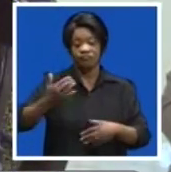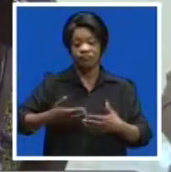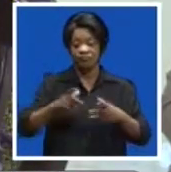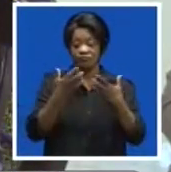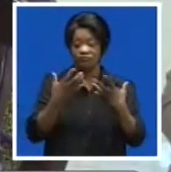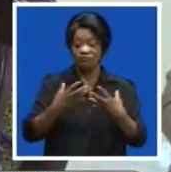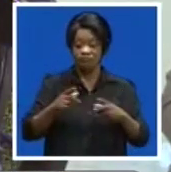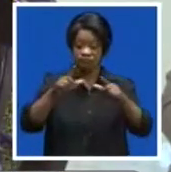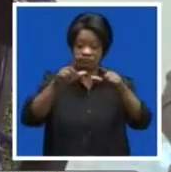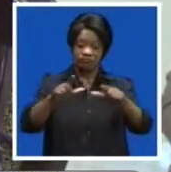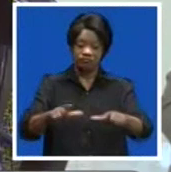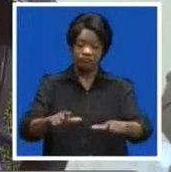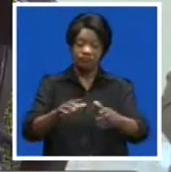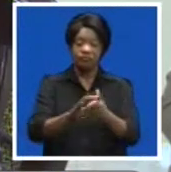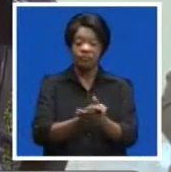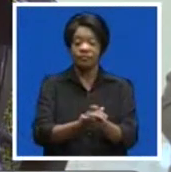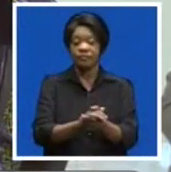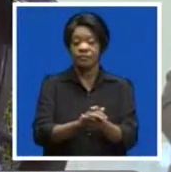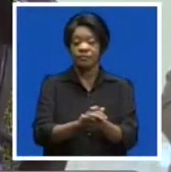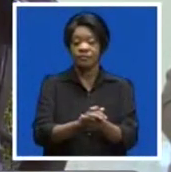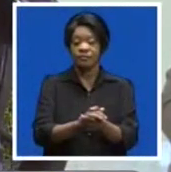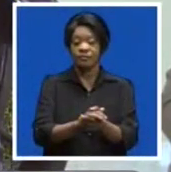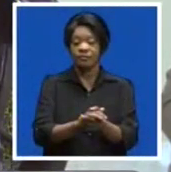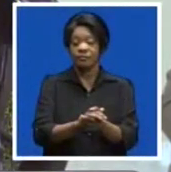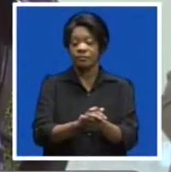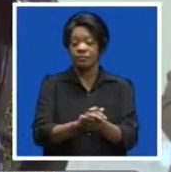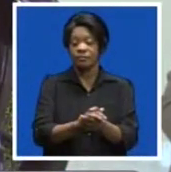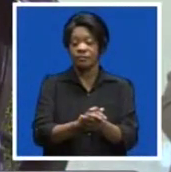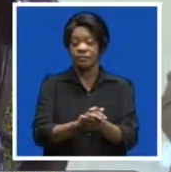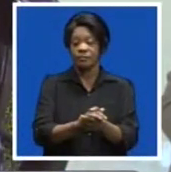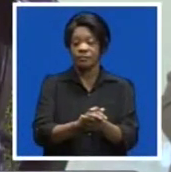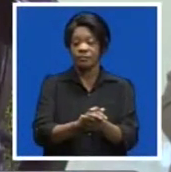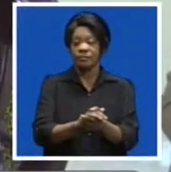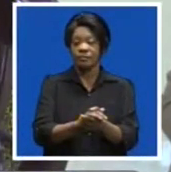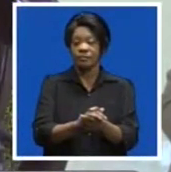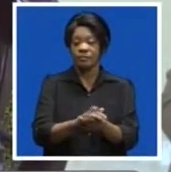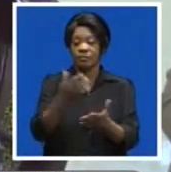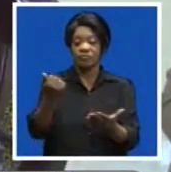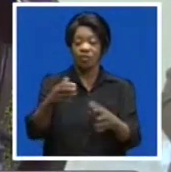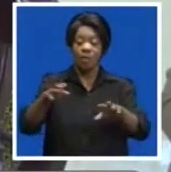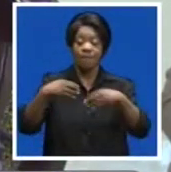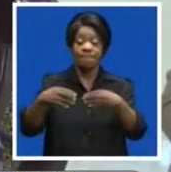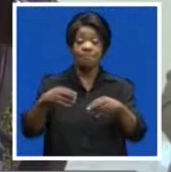for Petauke, we are doing a medical outreach program